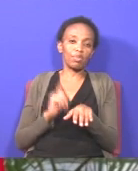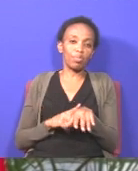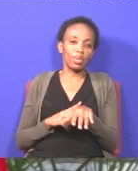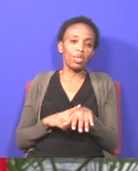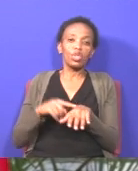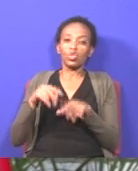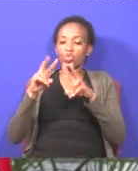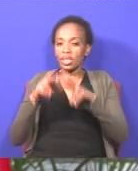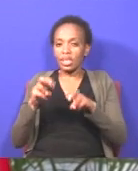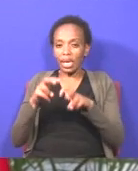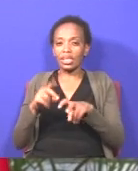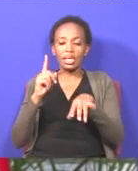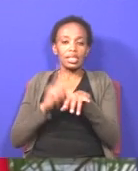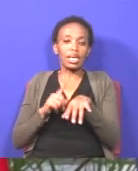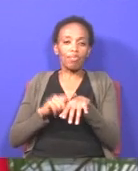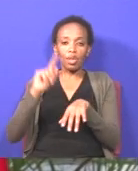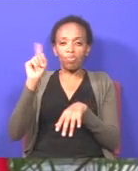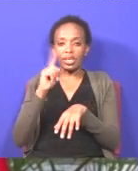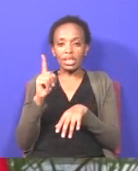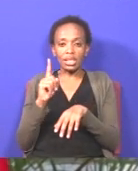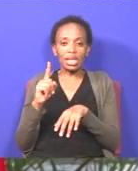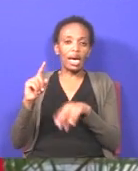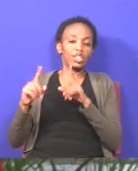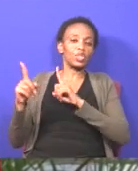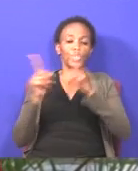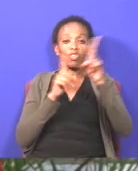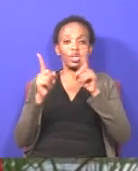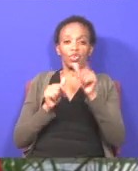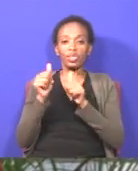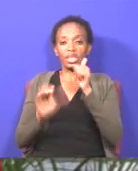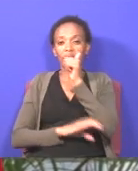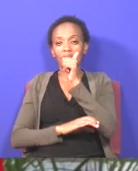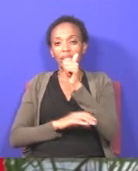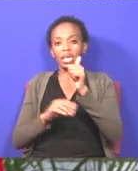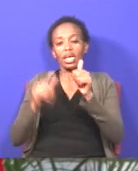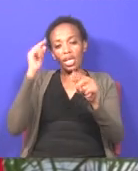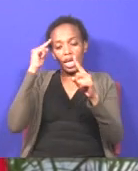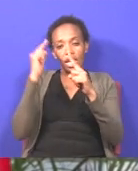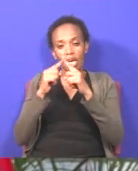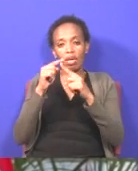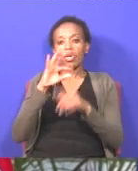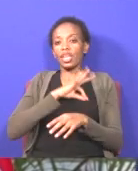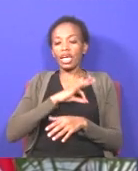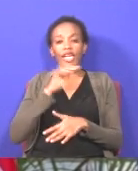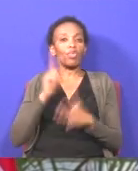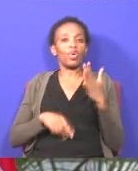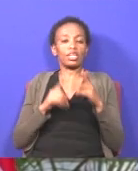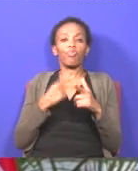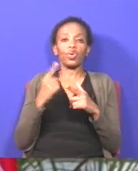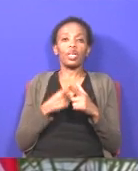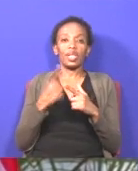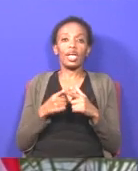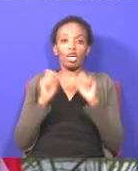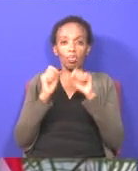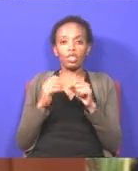find out when the president has traveled and to which country. What is the gain for the country? It's only then you can make an